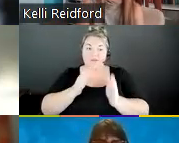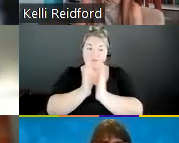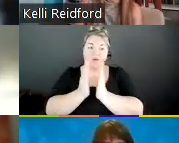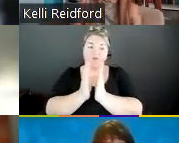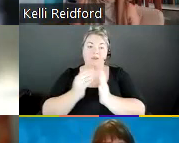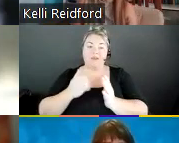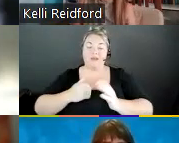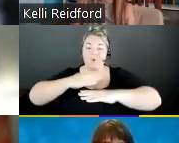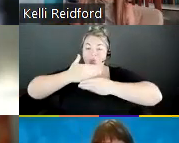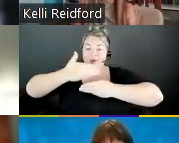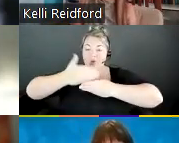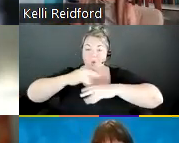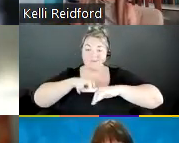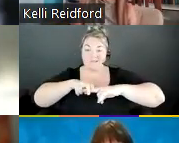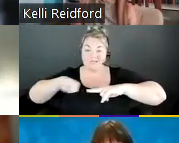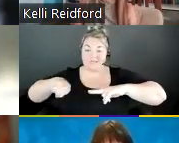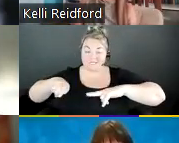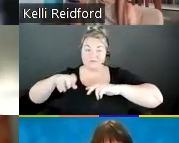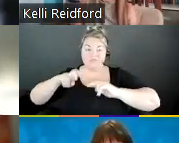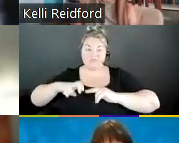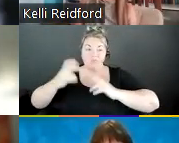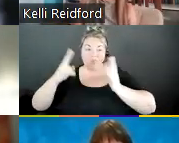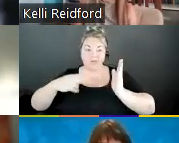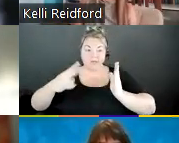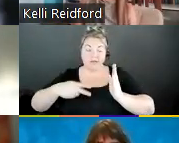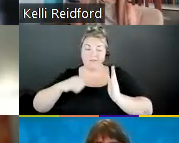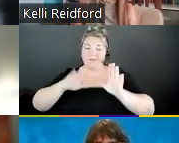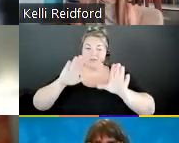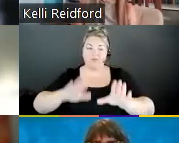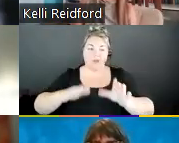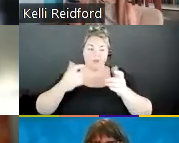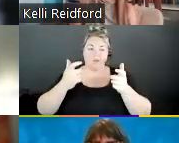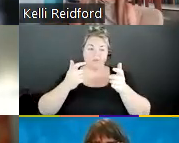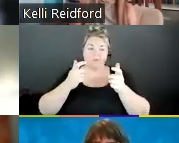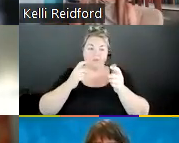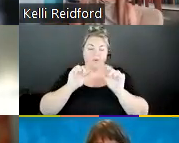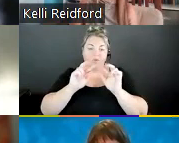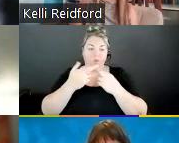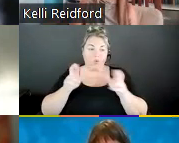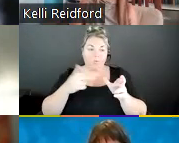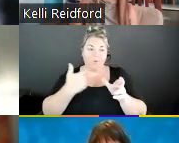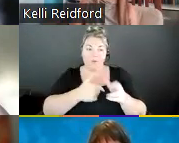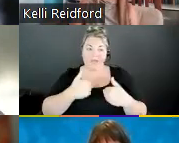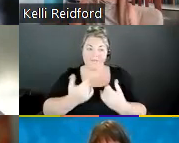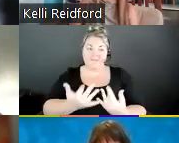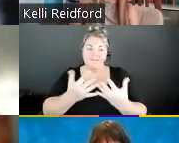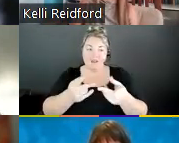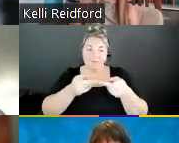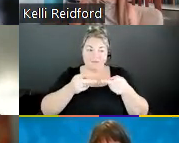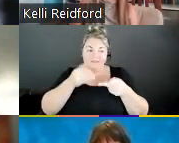read in. This is a great room we have a fireplace there. This was taken